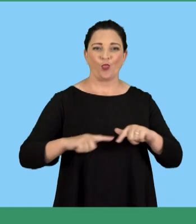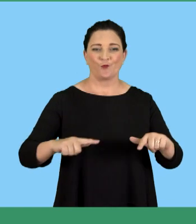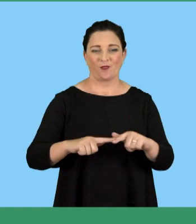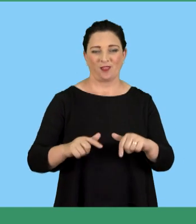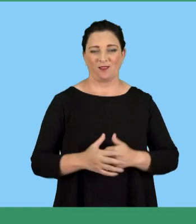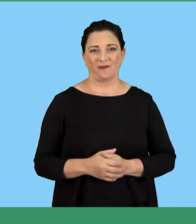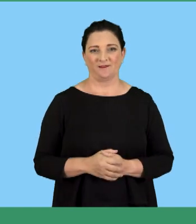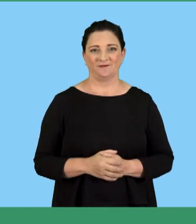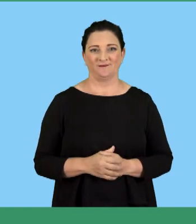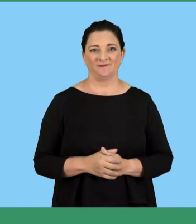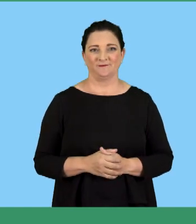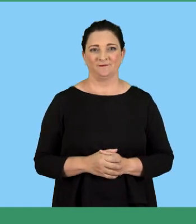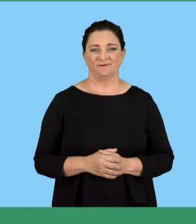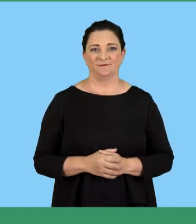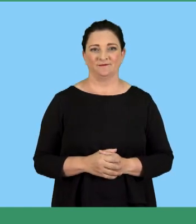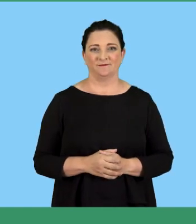events.